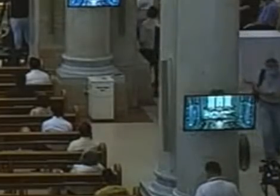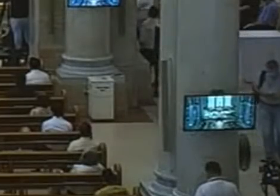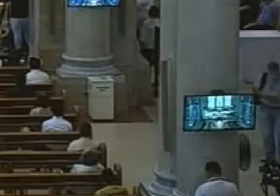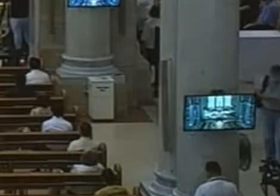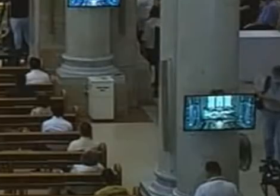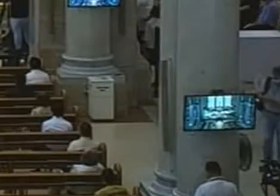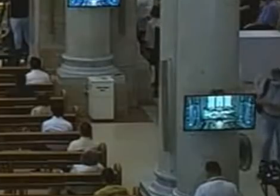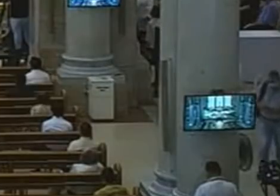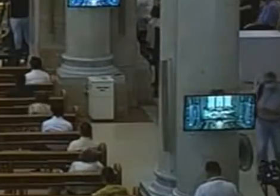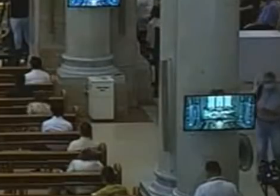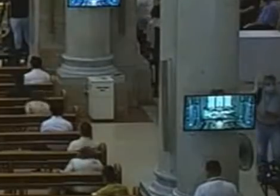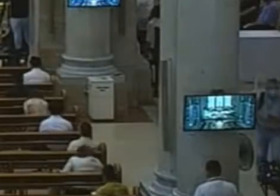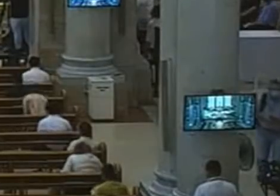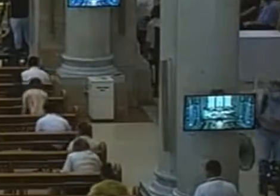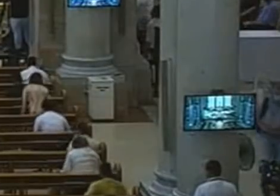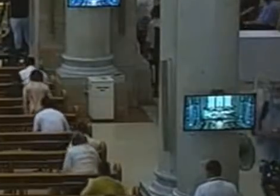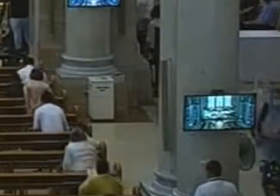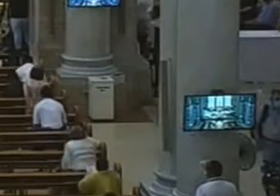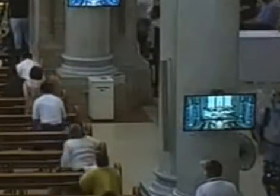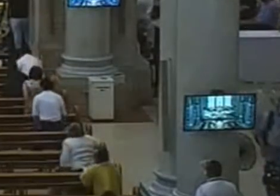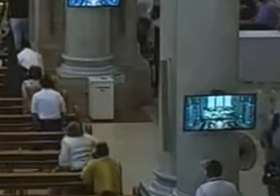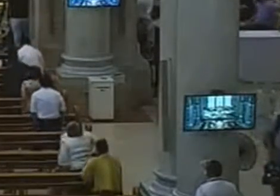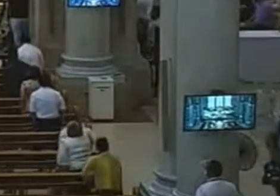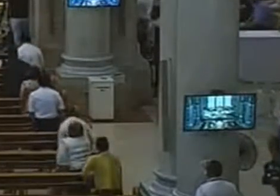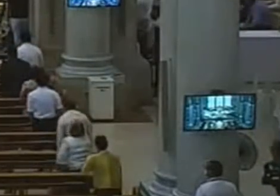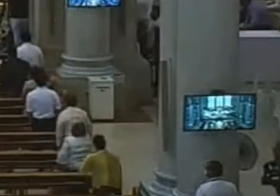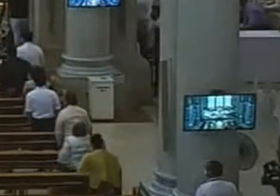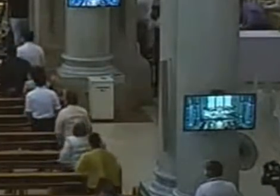Please all stand.